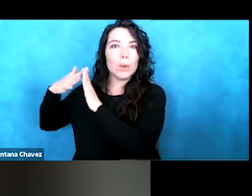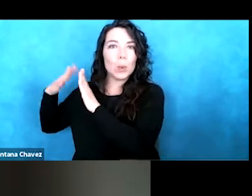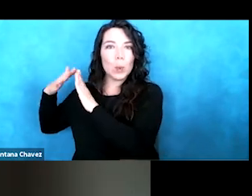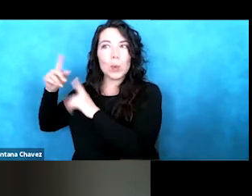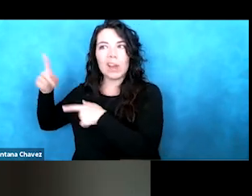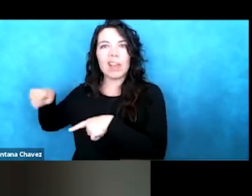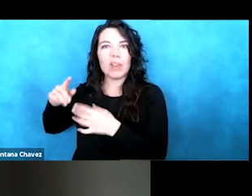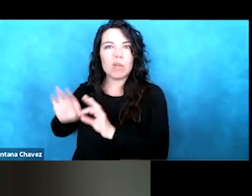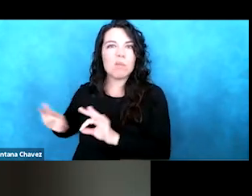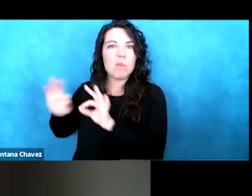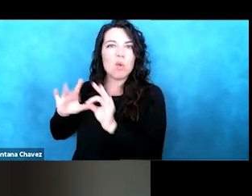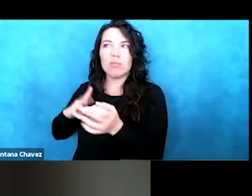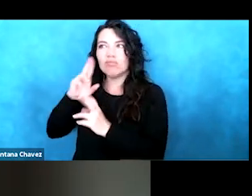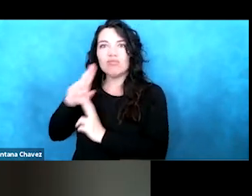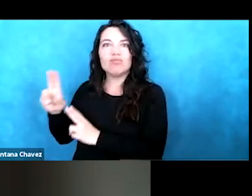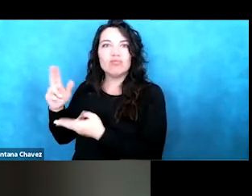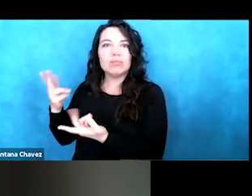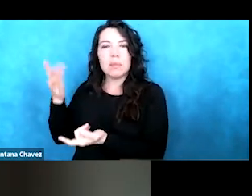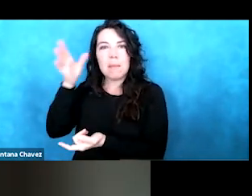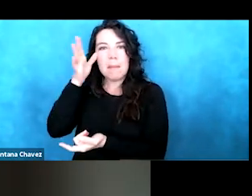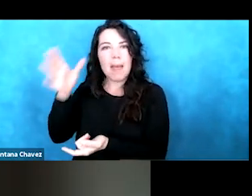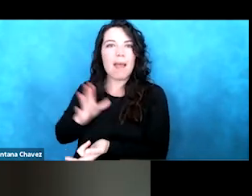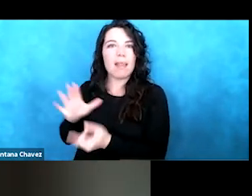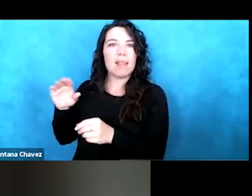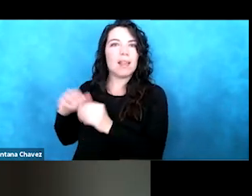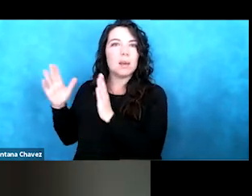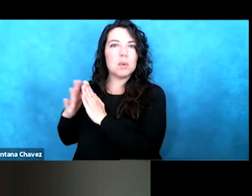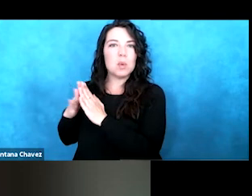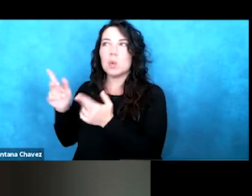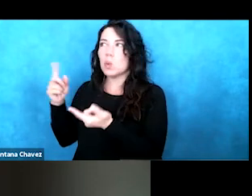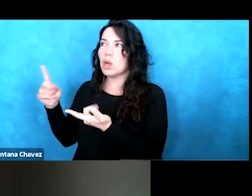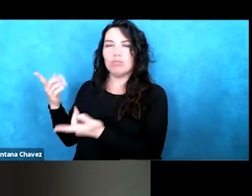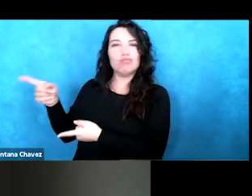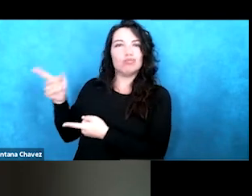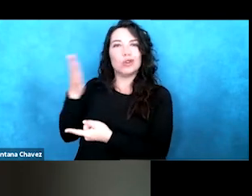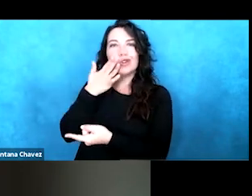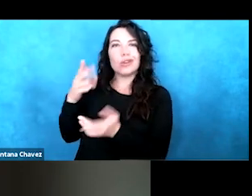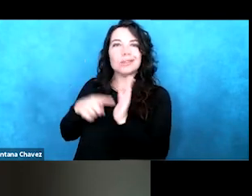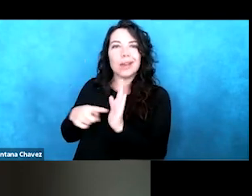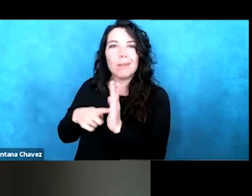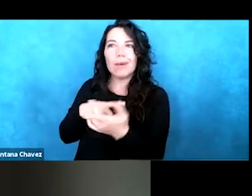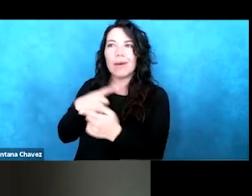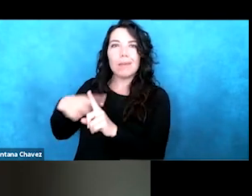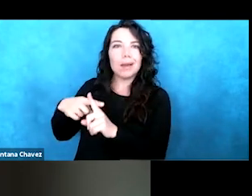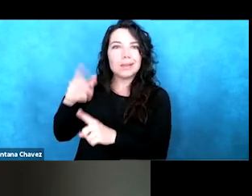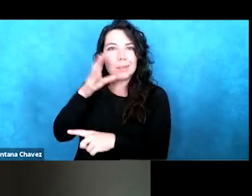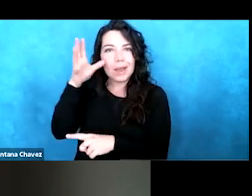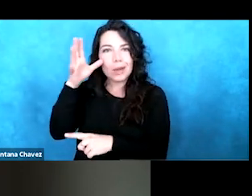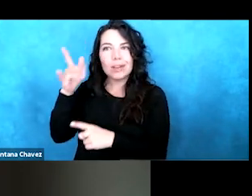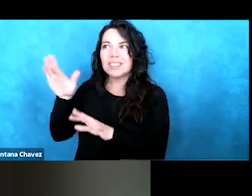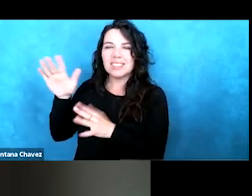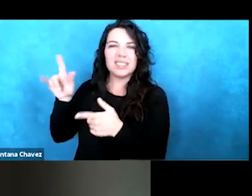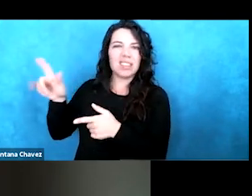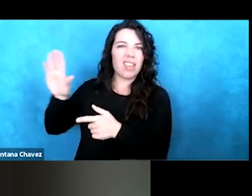as being good examples of a positive parenting and leadership within their